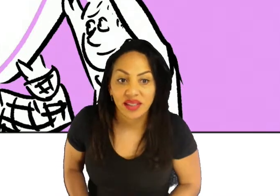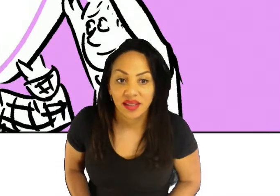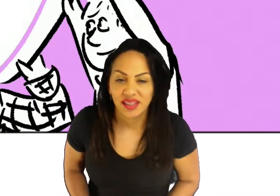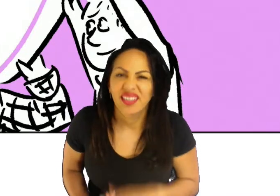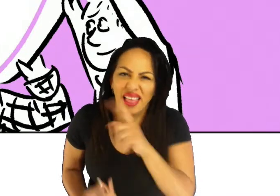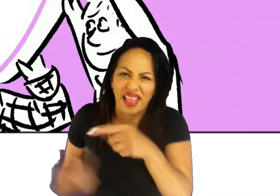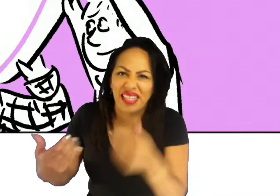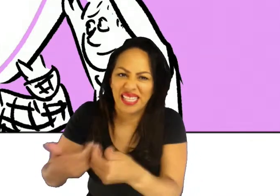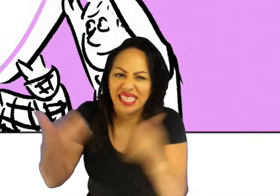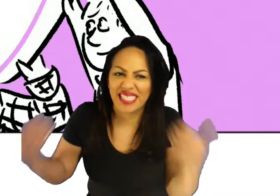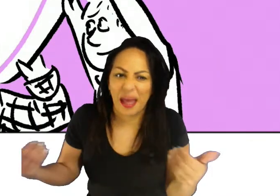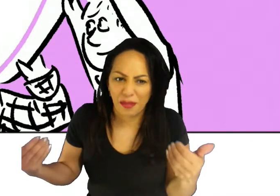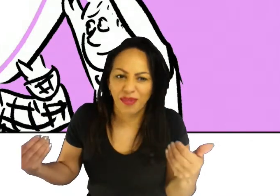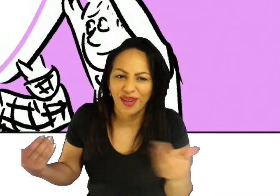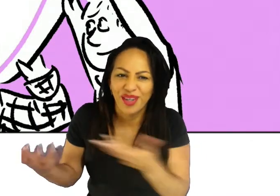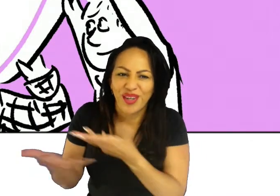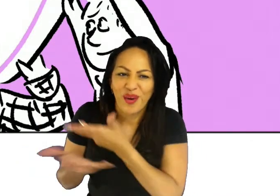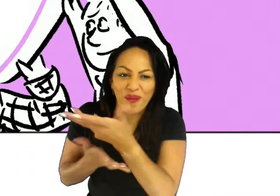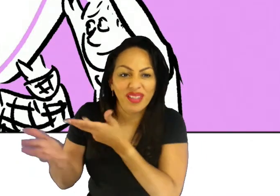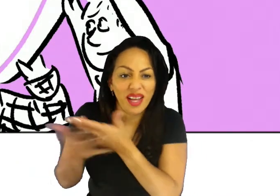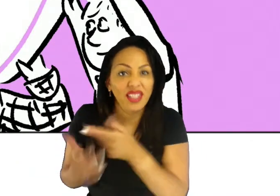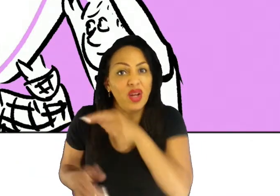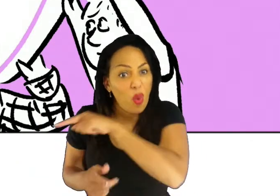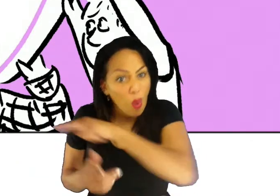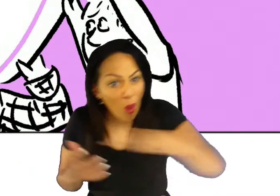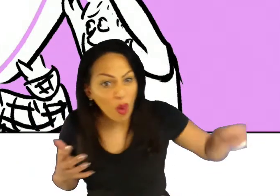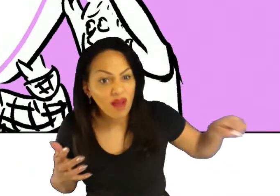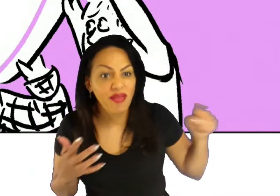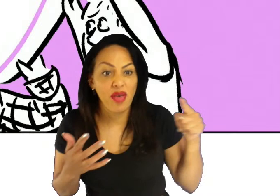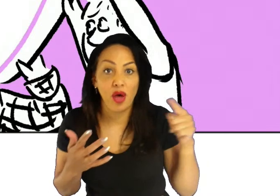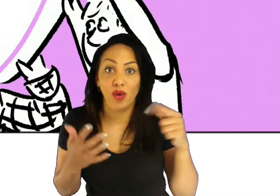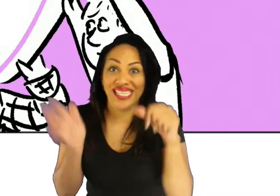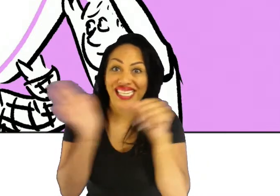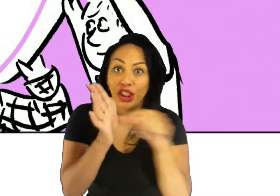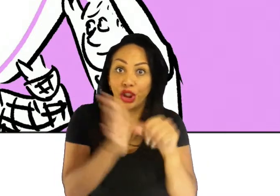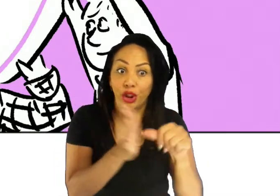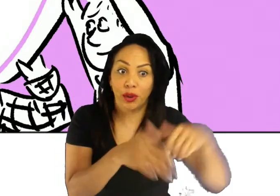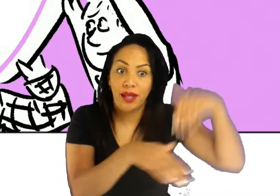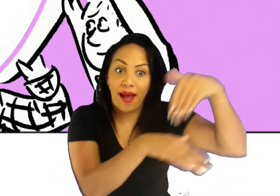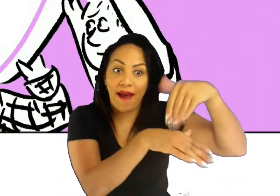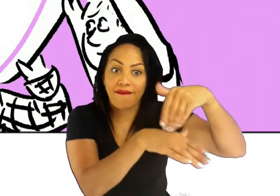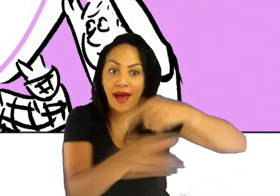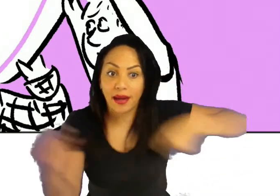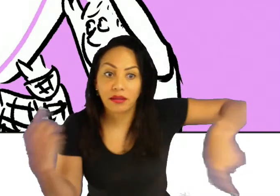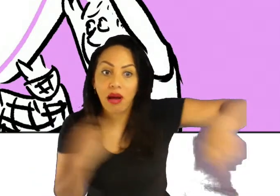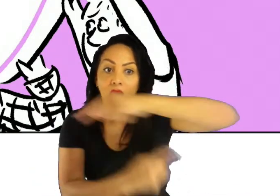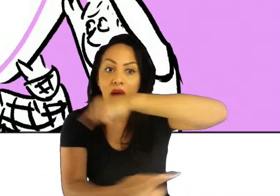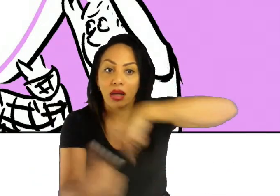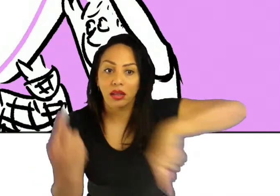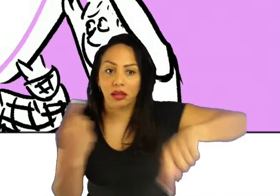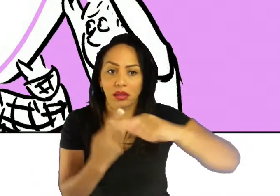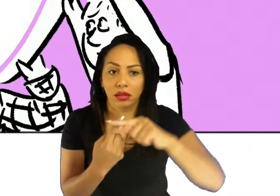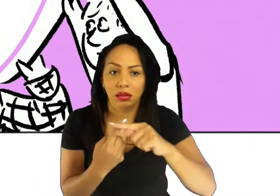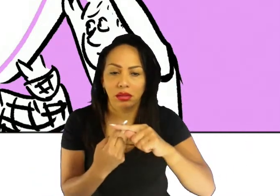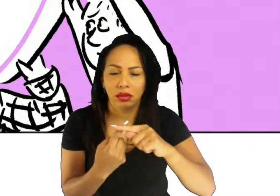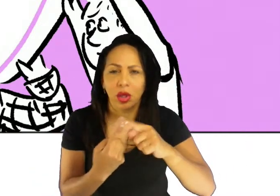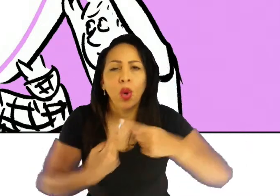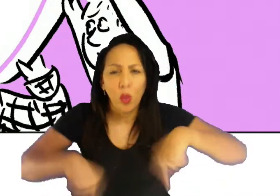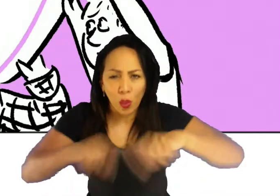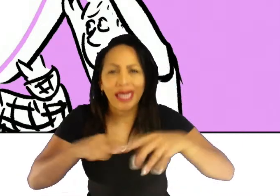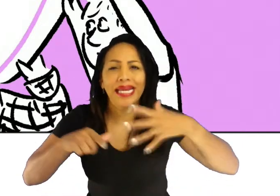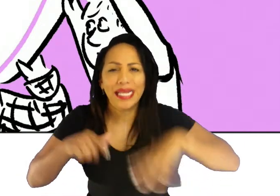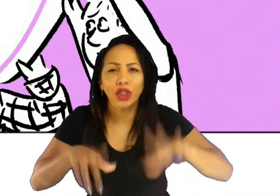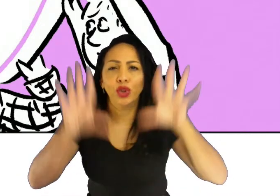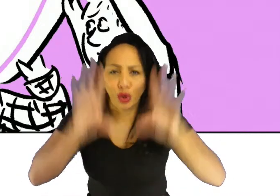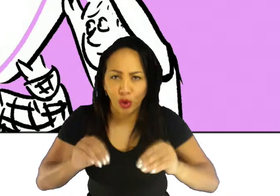All of that has an impact. And so we need to stop asking people to look after themselves